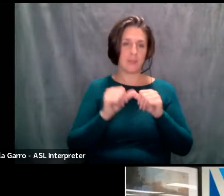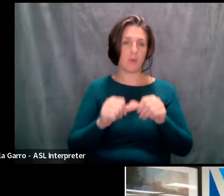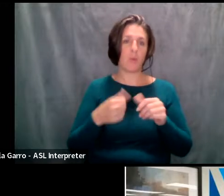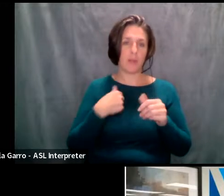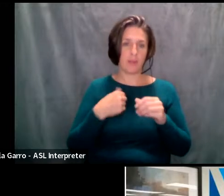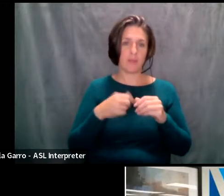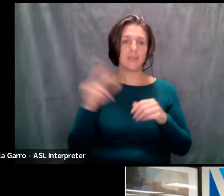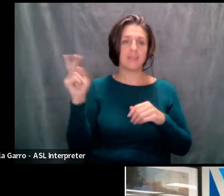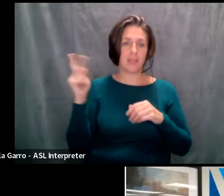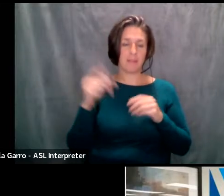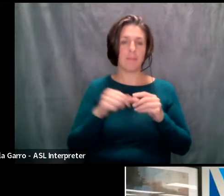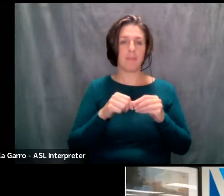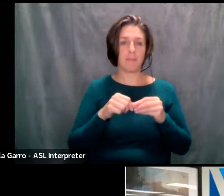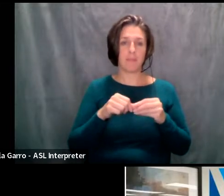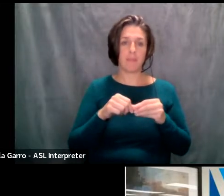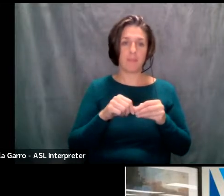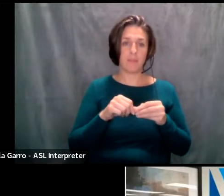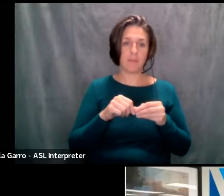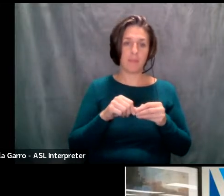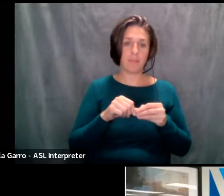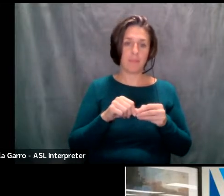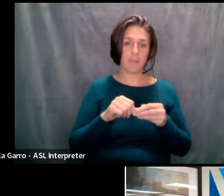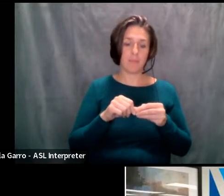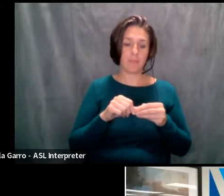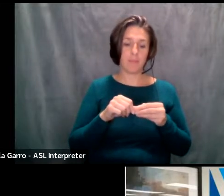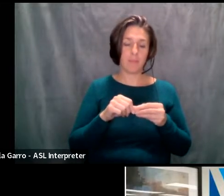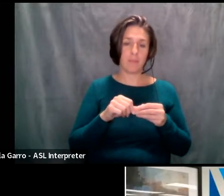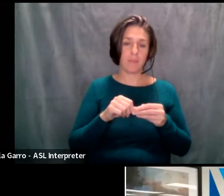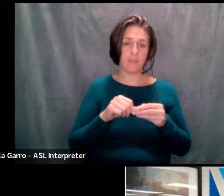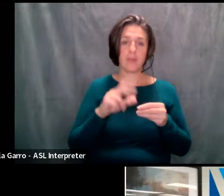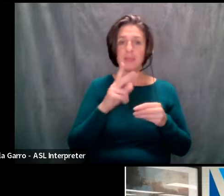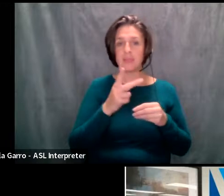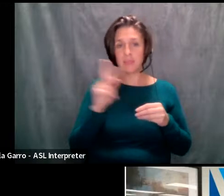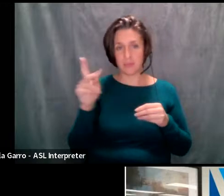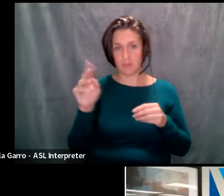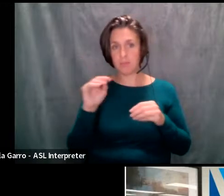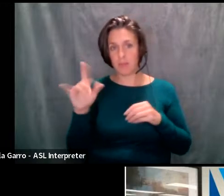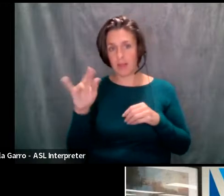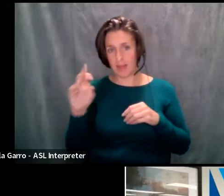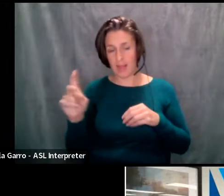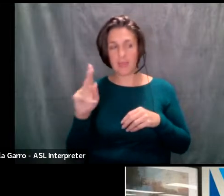I second that. okay, motion by trustee Land, second by trustee Chavez.